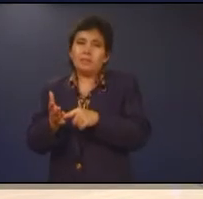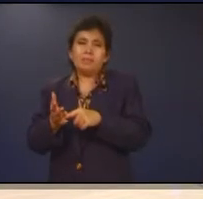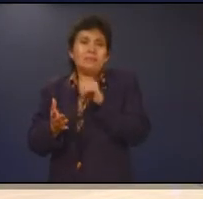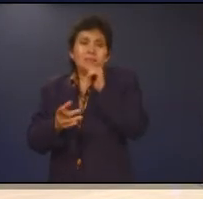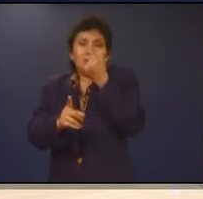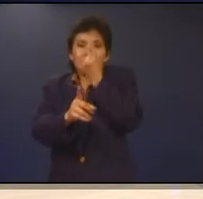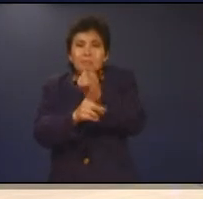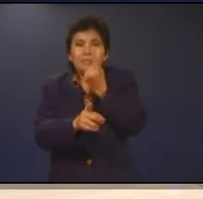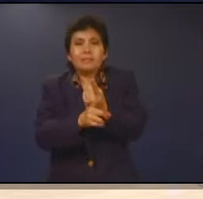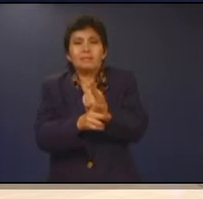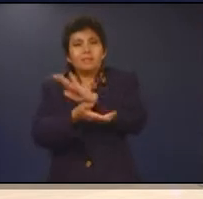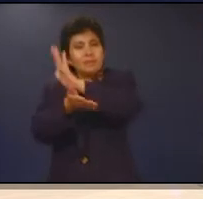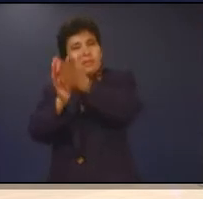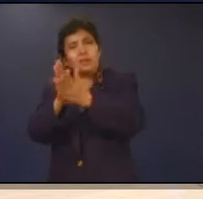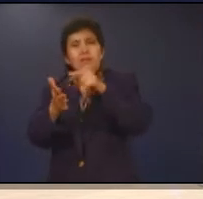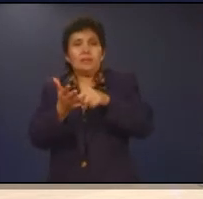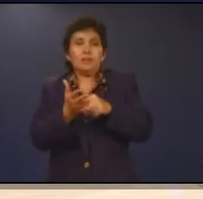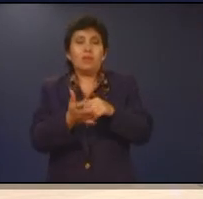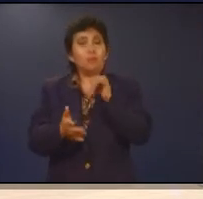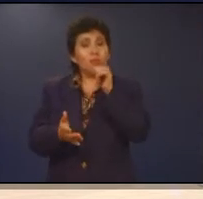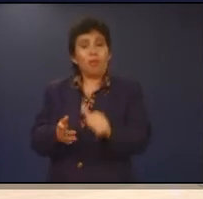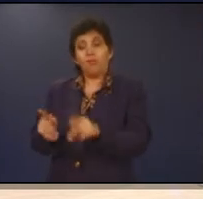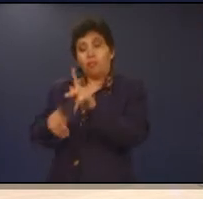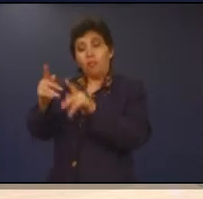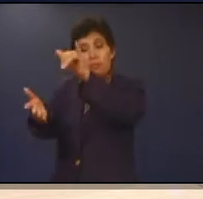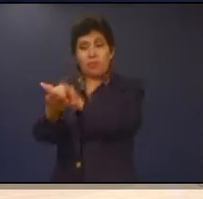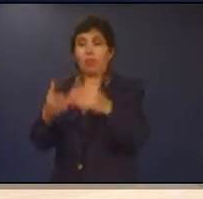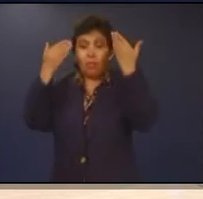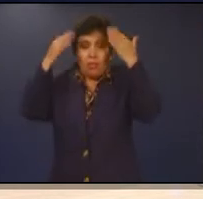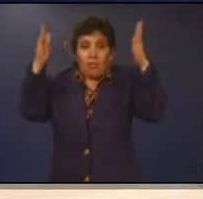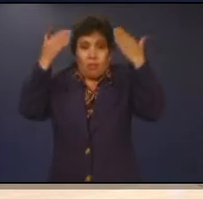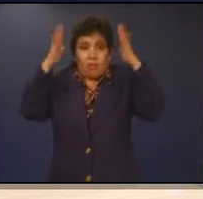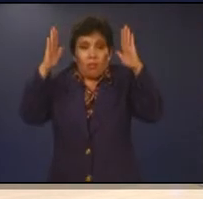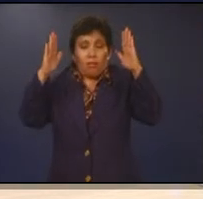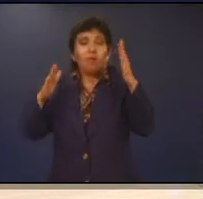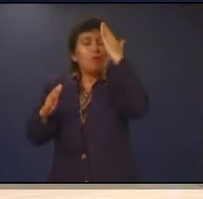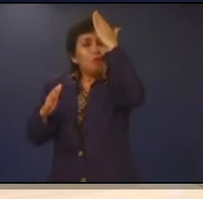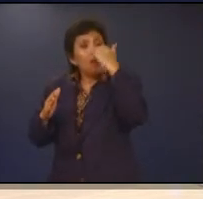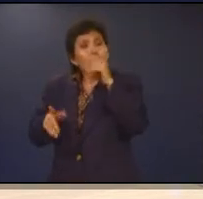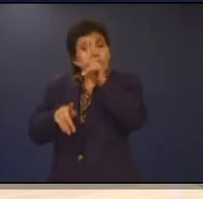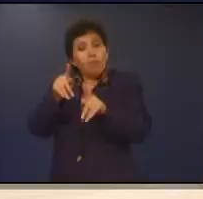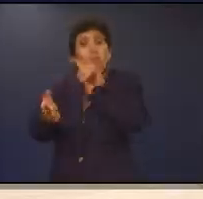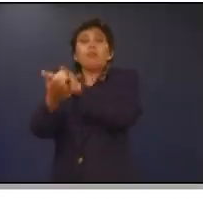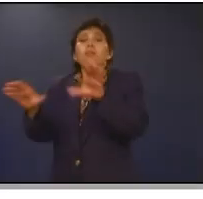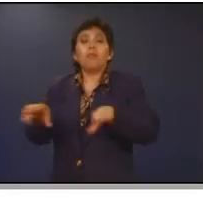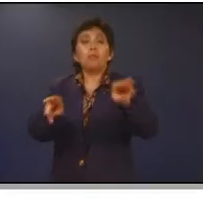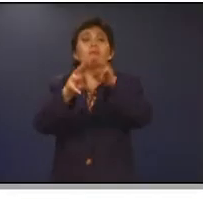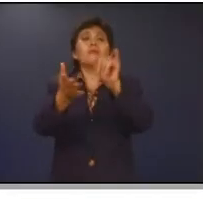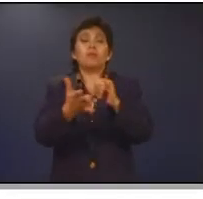be right at all, or because you are not the person, you would never know why did that person does that